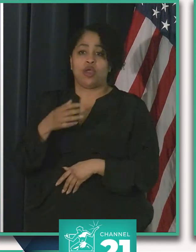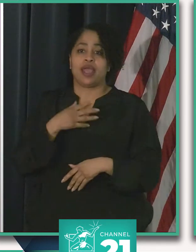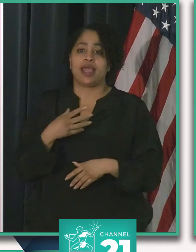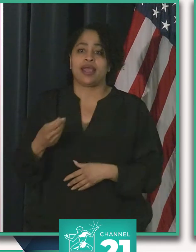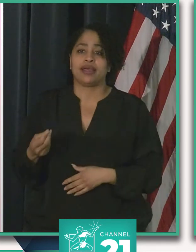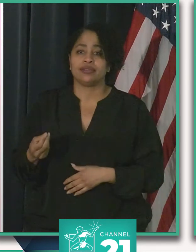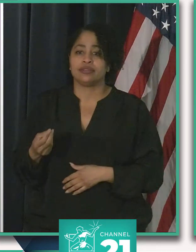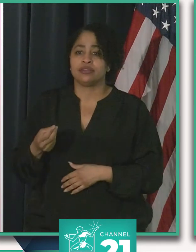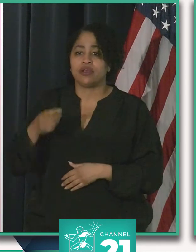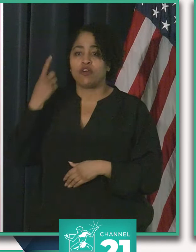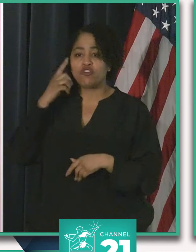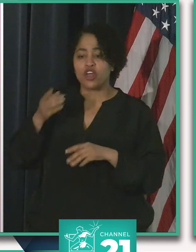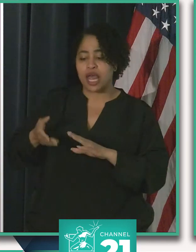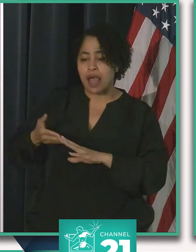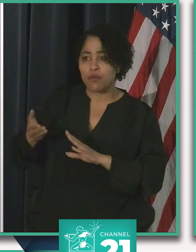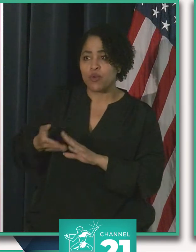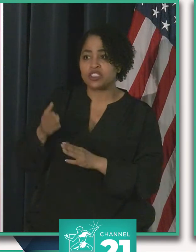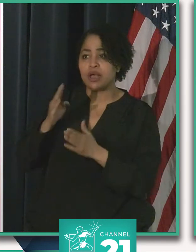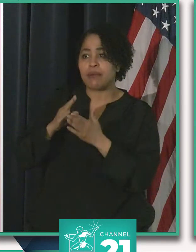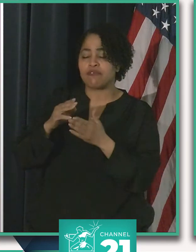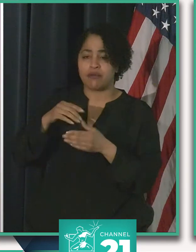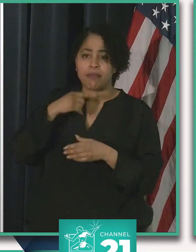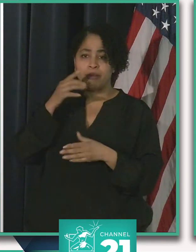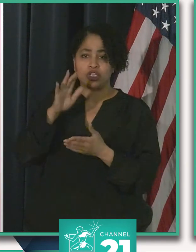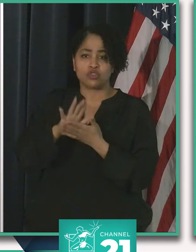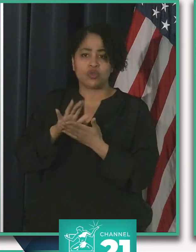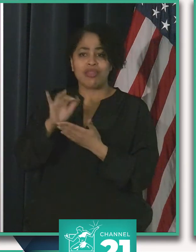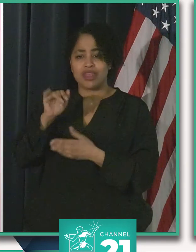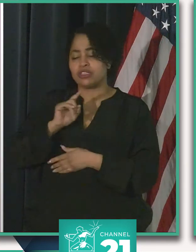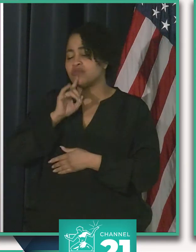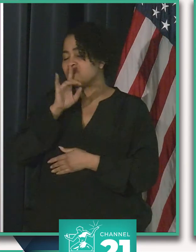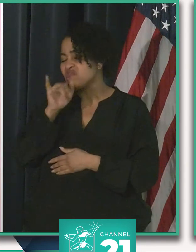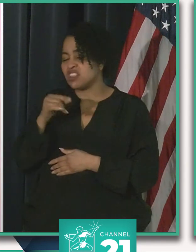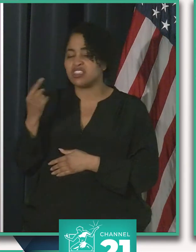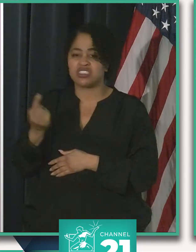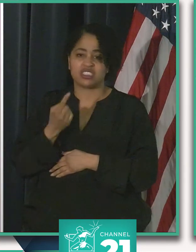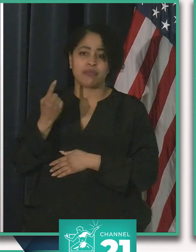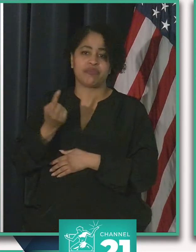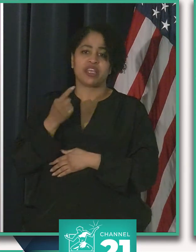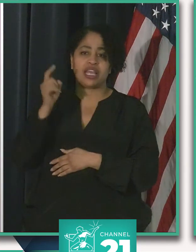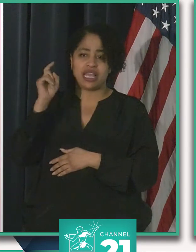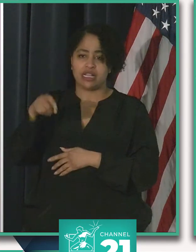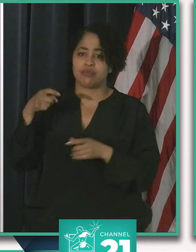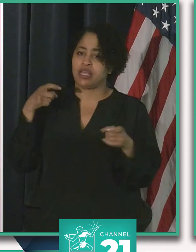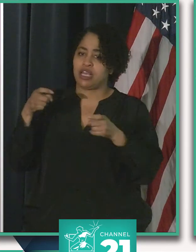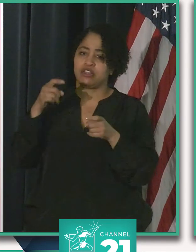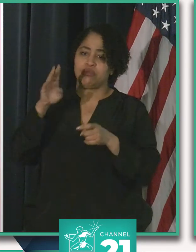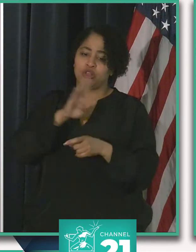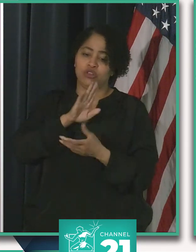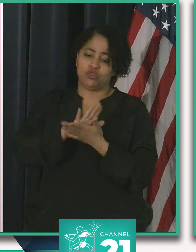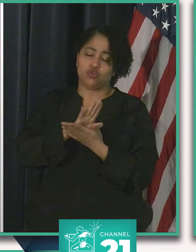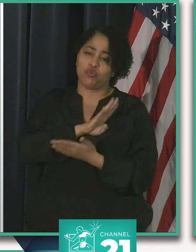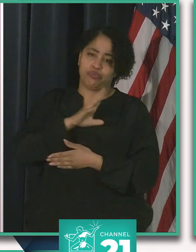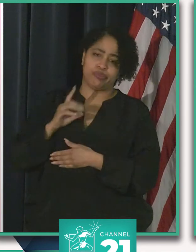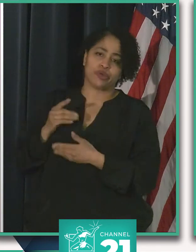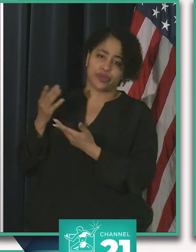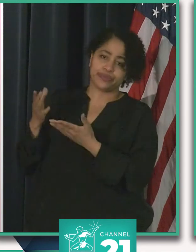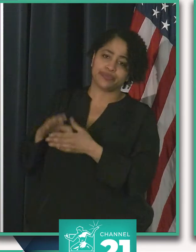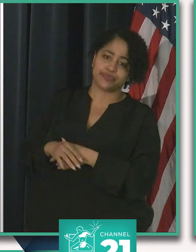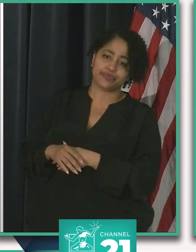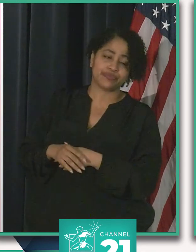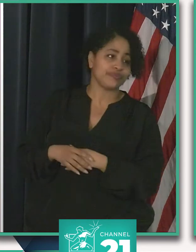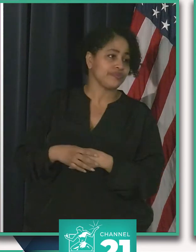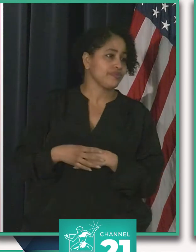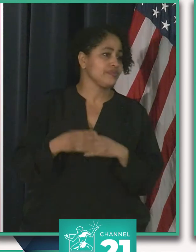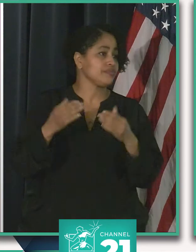as far as the operation of the public schools. That's really something that has to be handled by the school board.